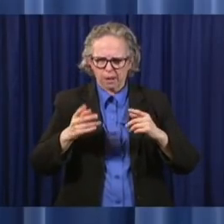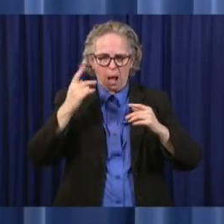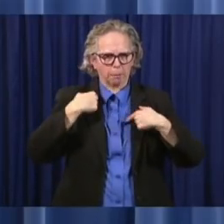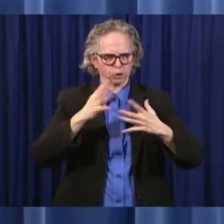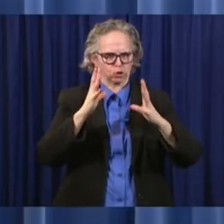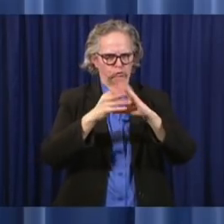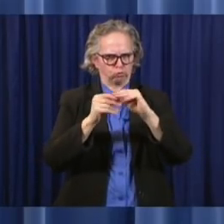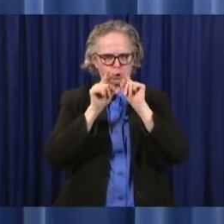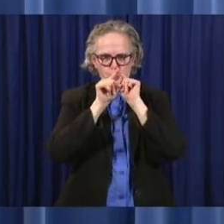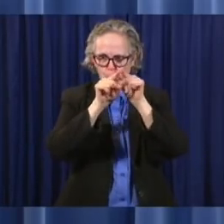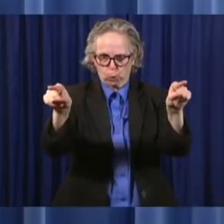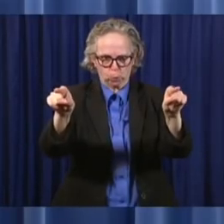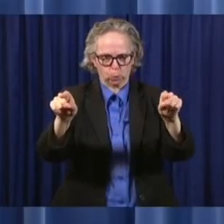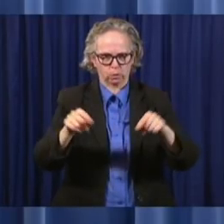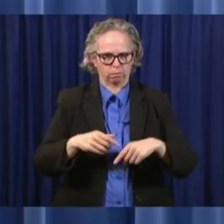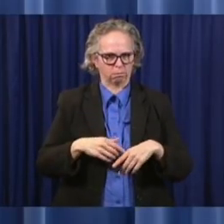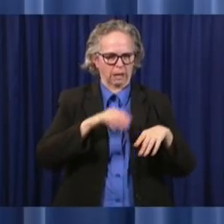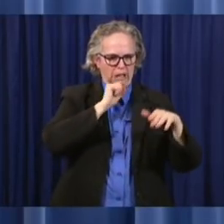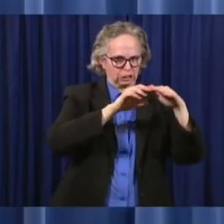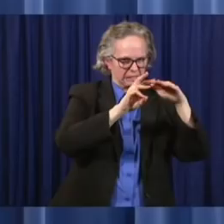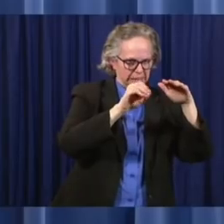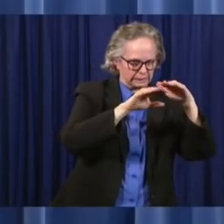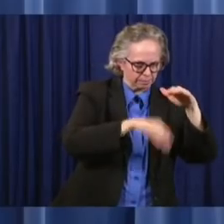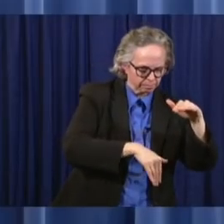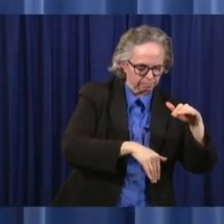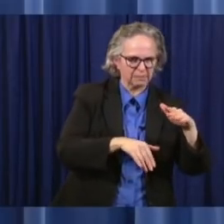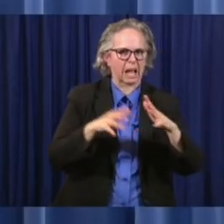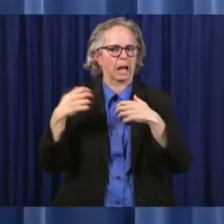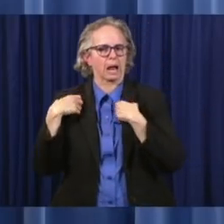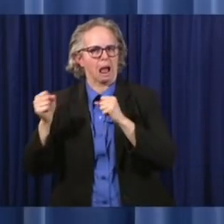let me just talk to you first, if I could.